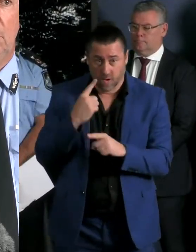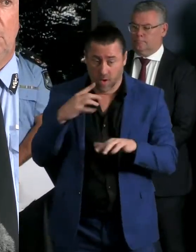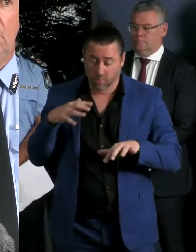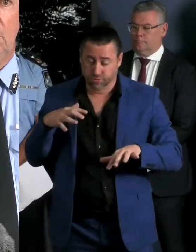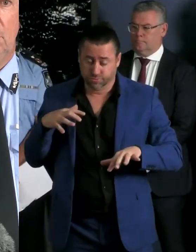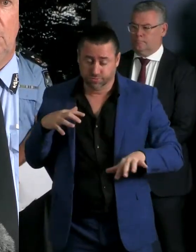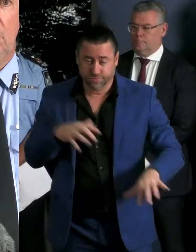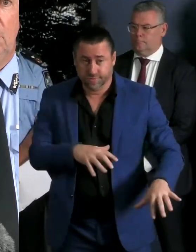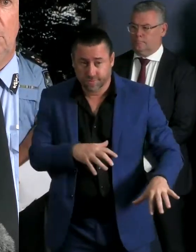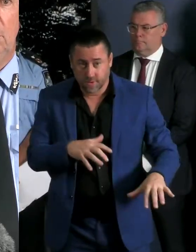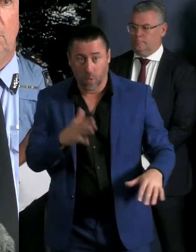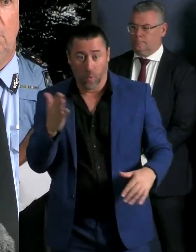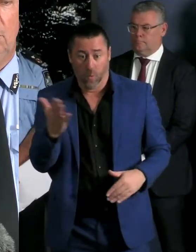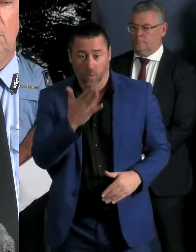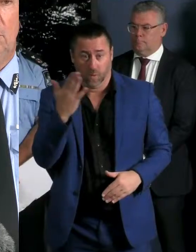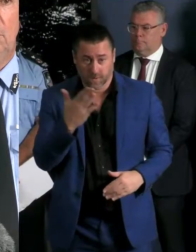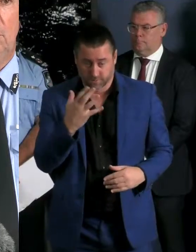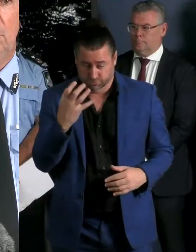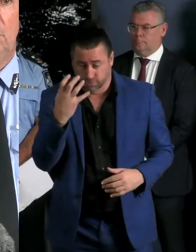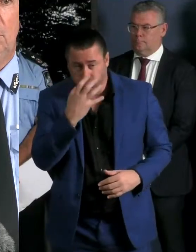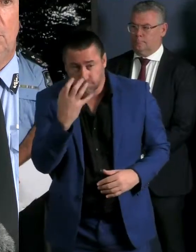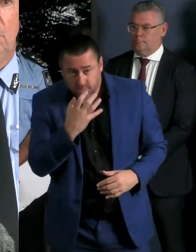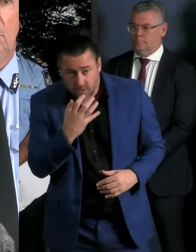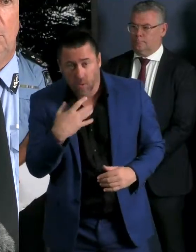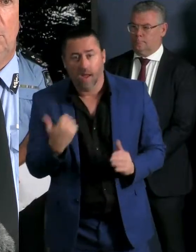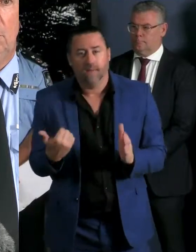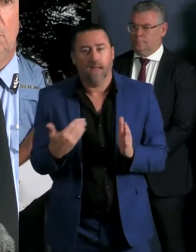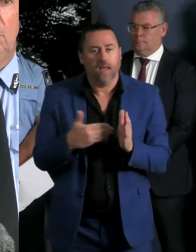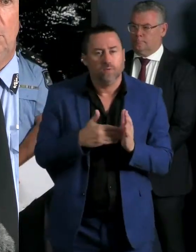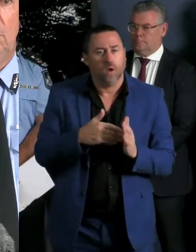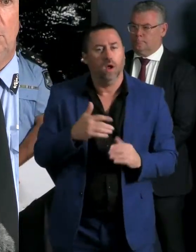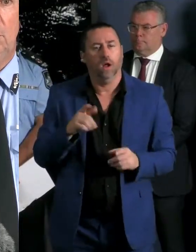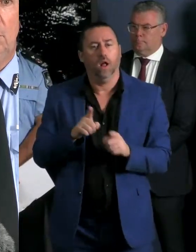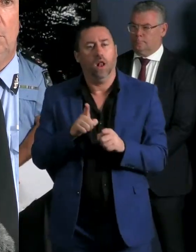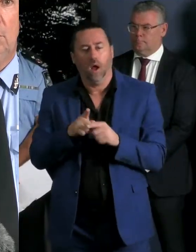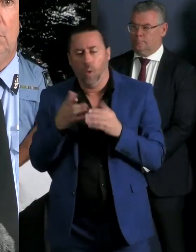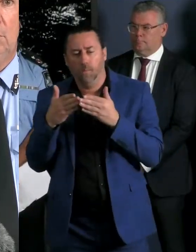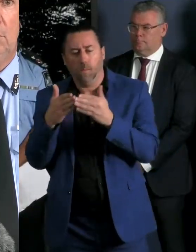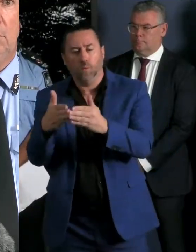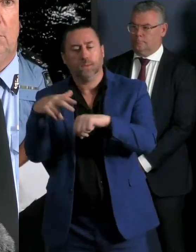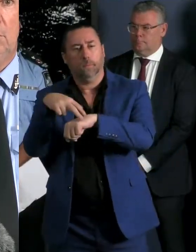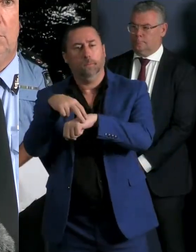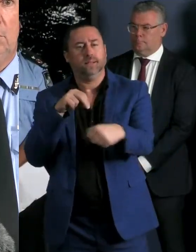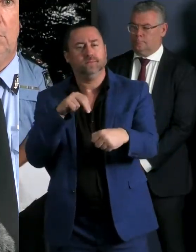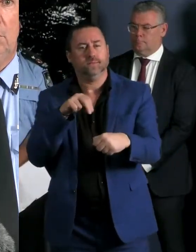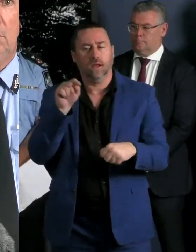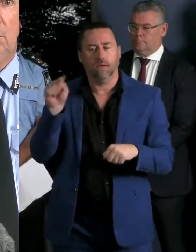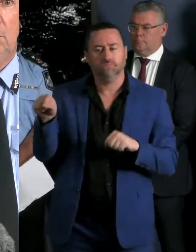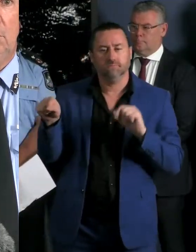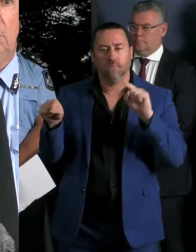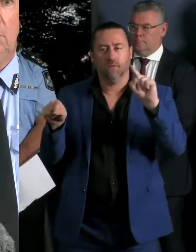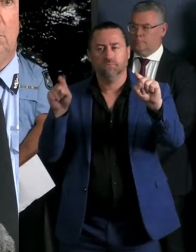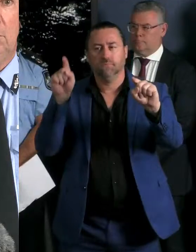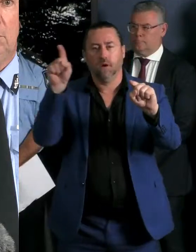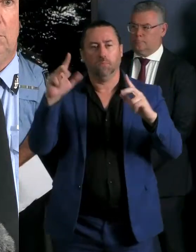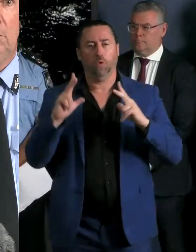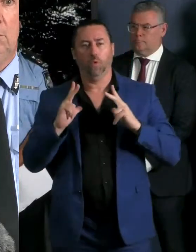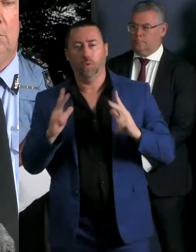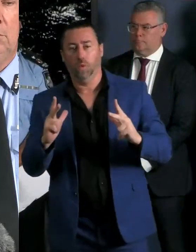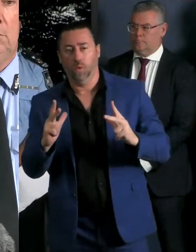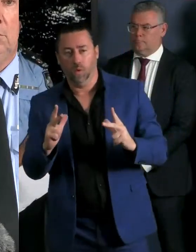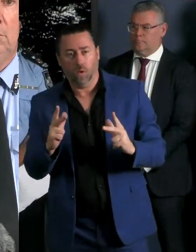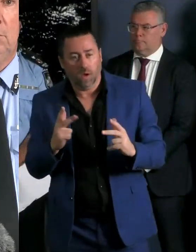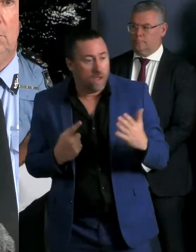rain, winds to pick up. We have put additional water police assets into the area just in case. We do